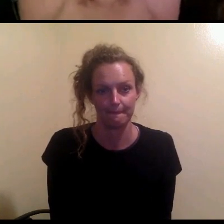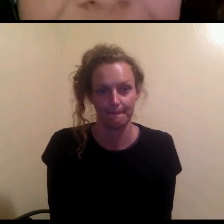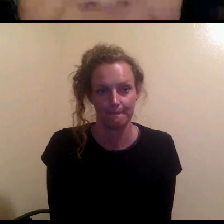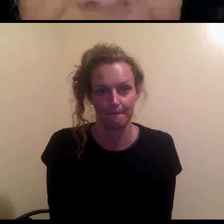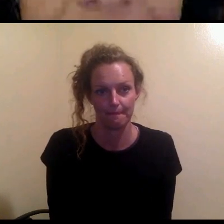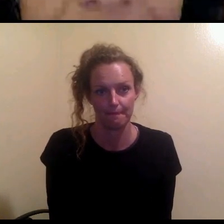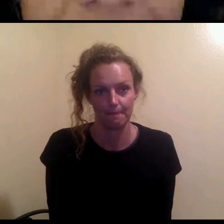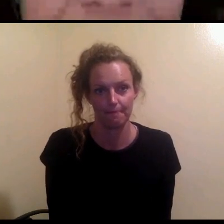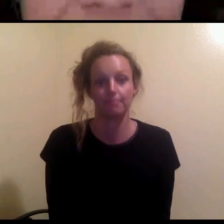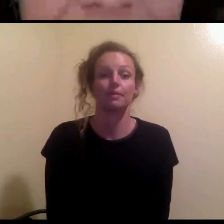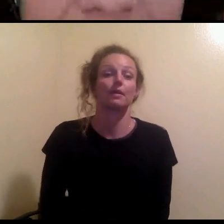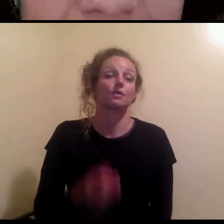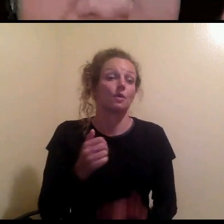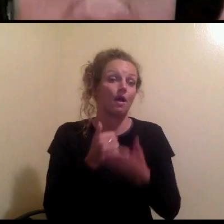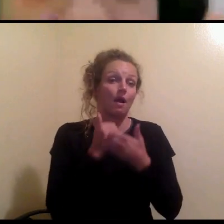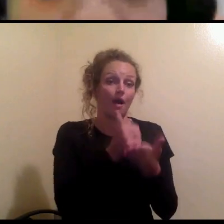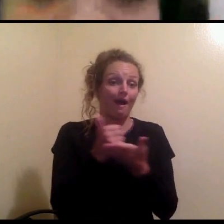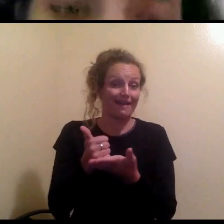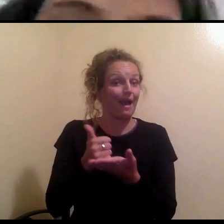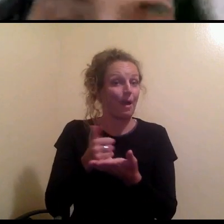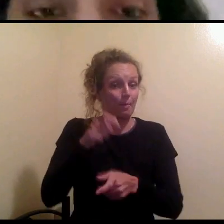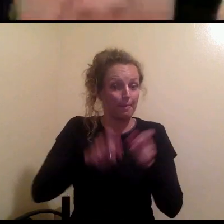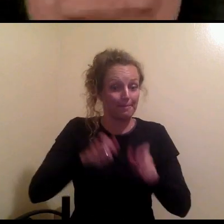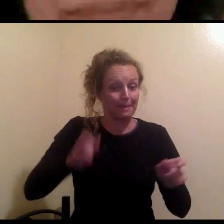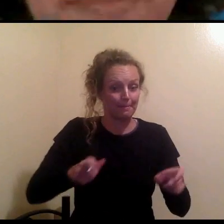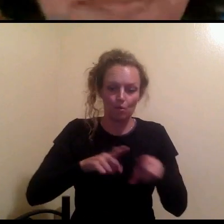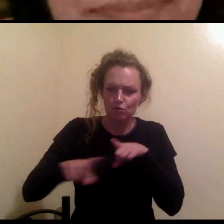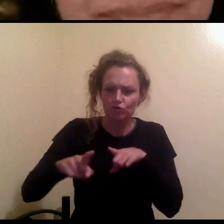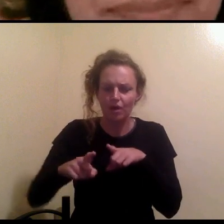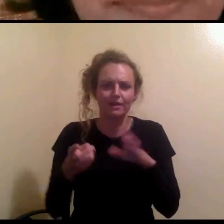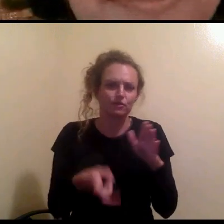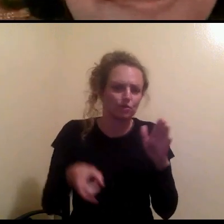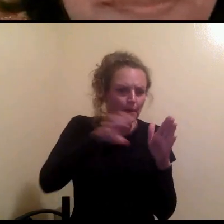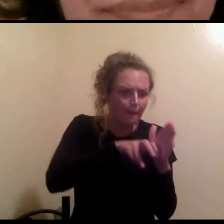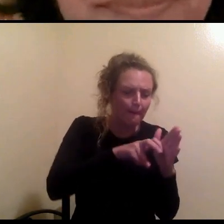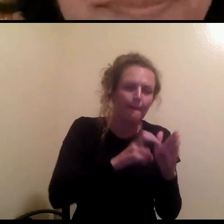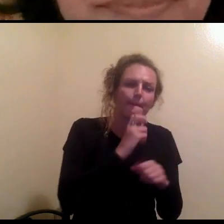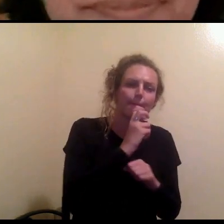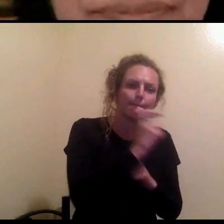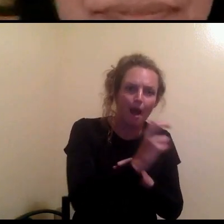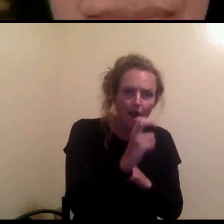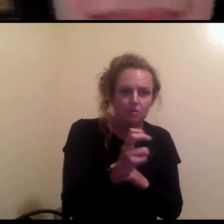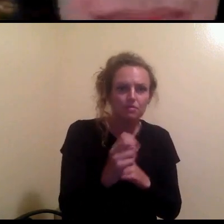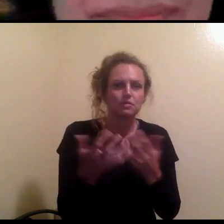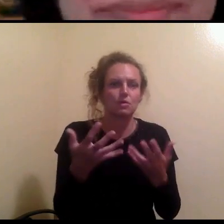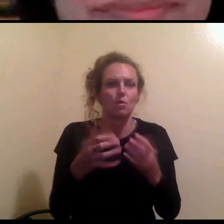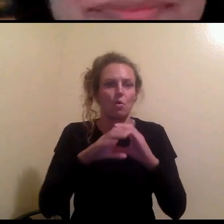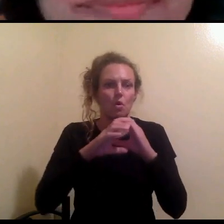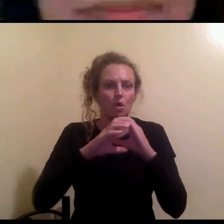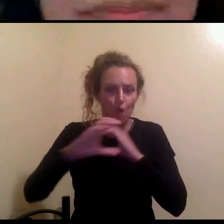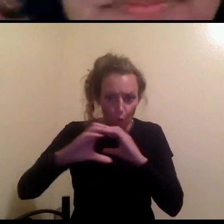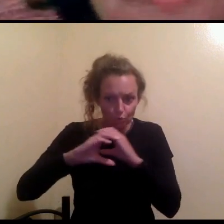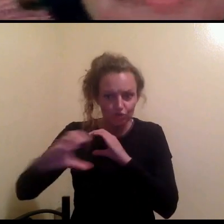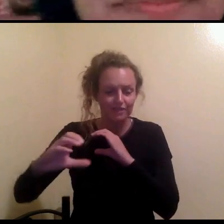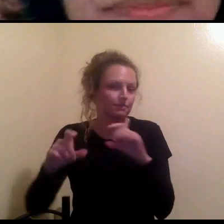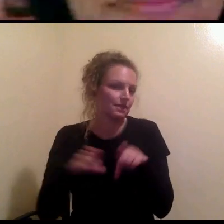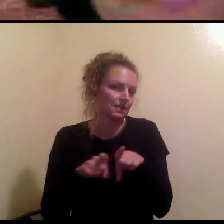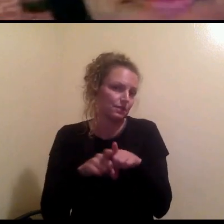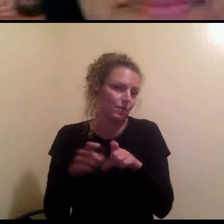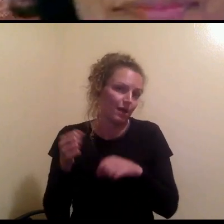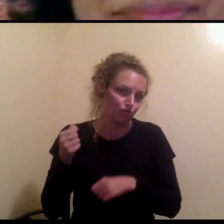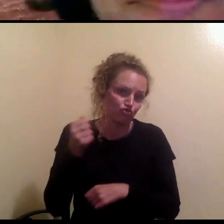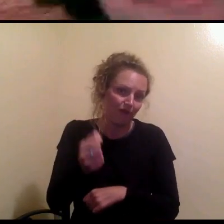I know I'm dating myself, but I think the opportunity is that not just the cruise industry that's becoming more accessible.